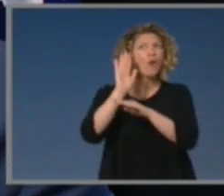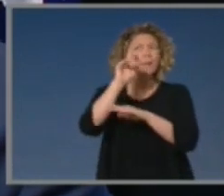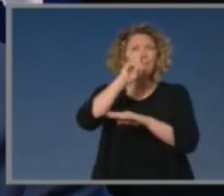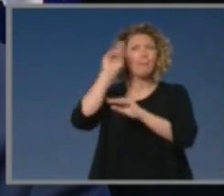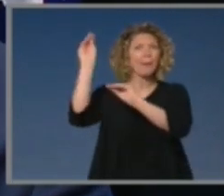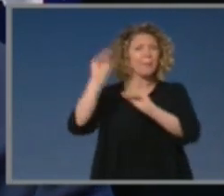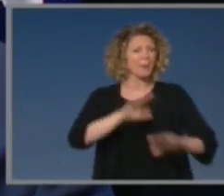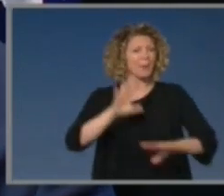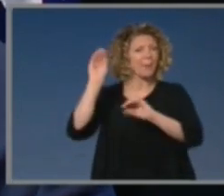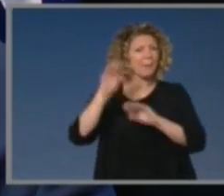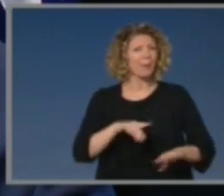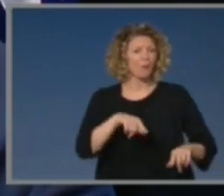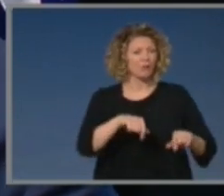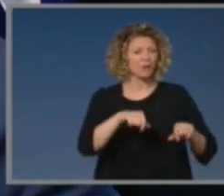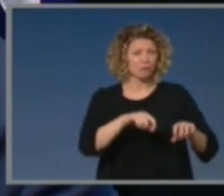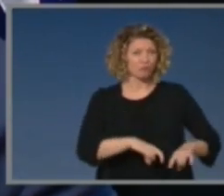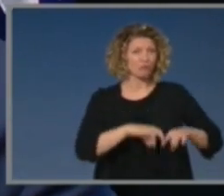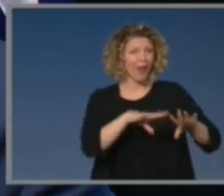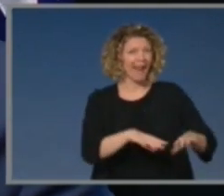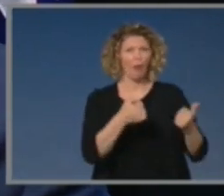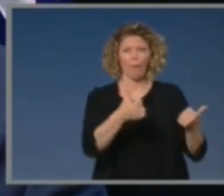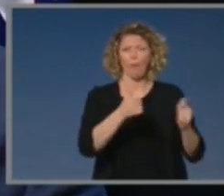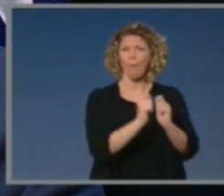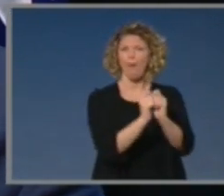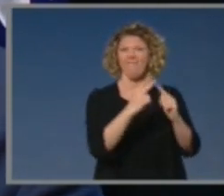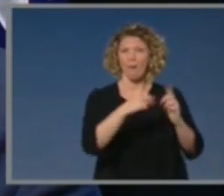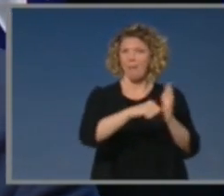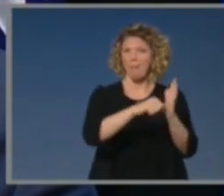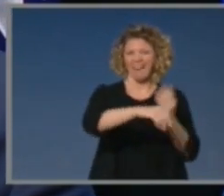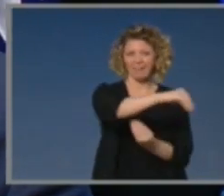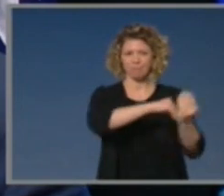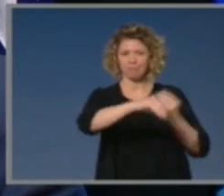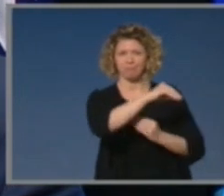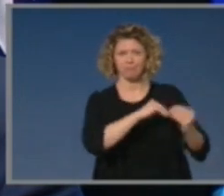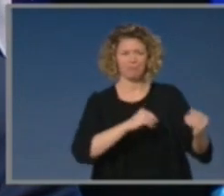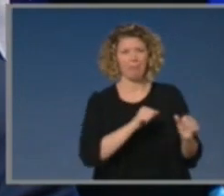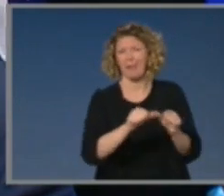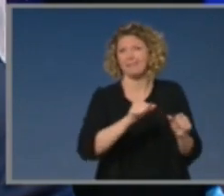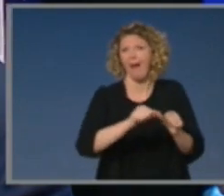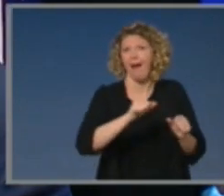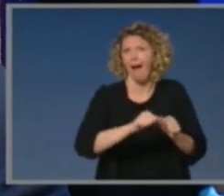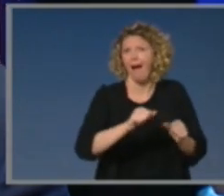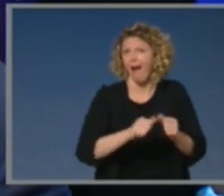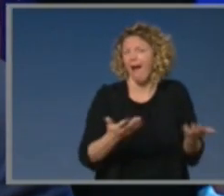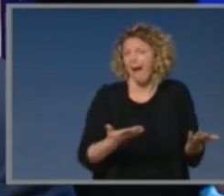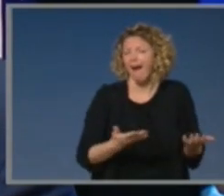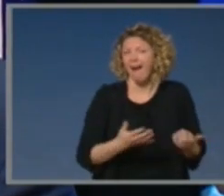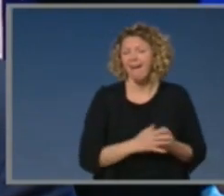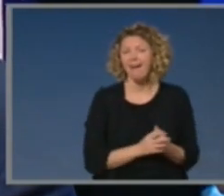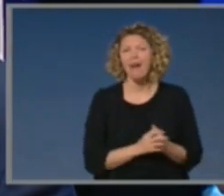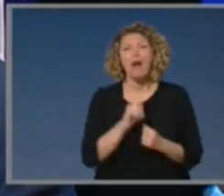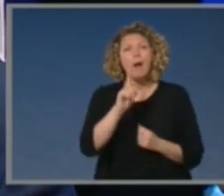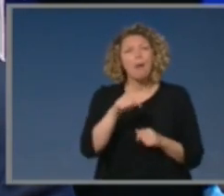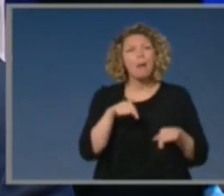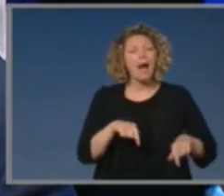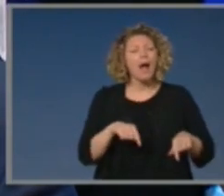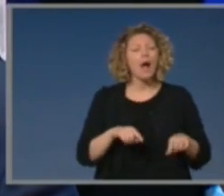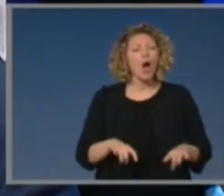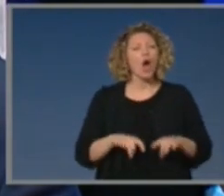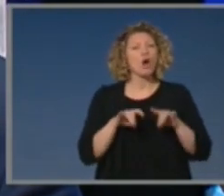having a strong economy. What I think Australians have been cautious about when it comes to issues of